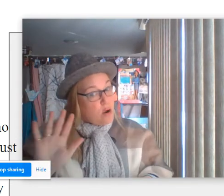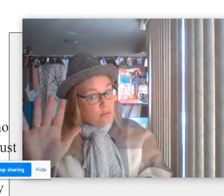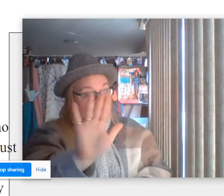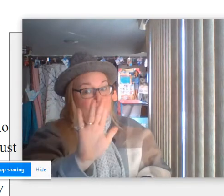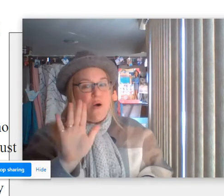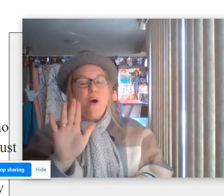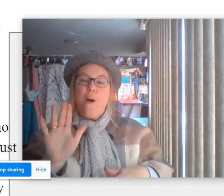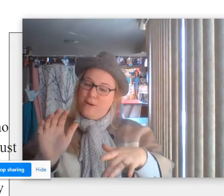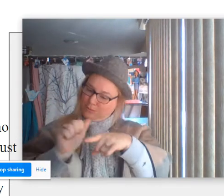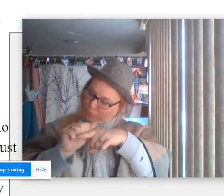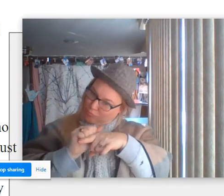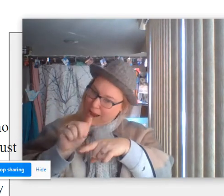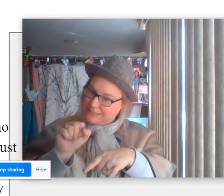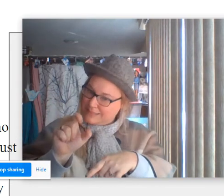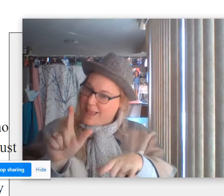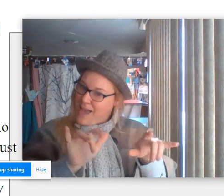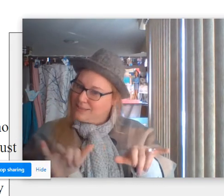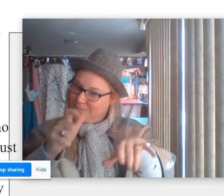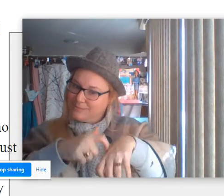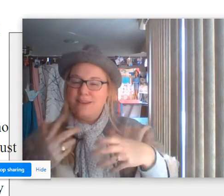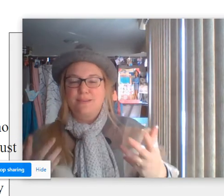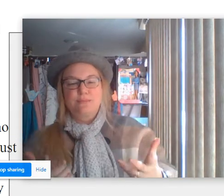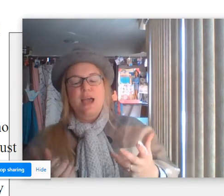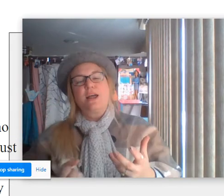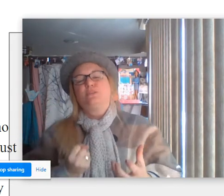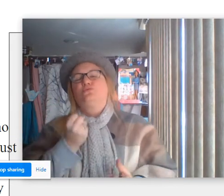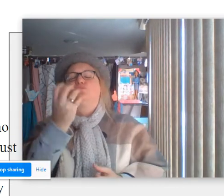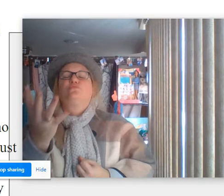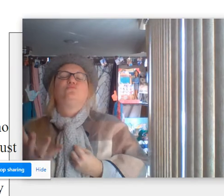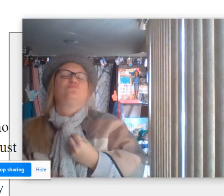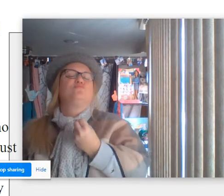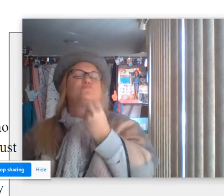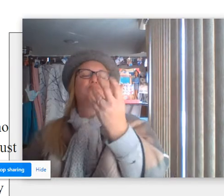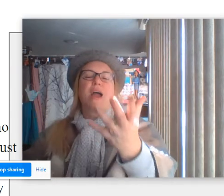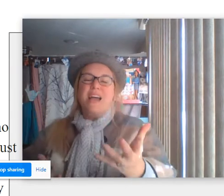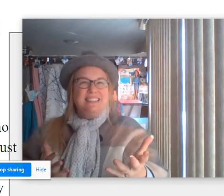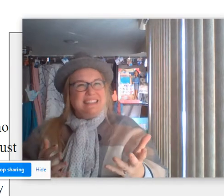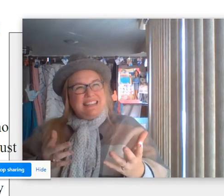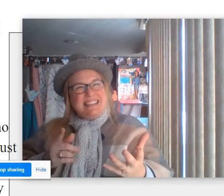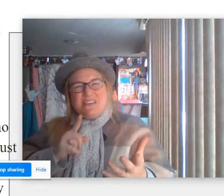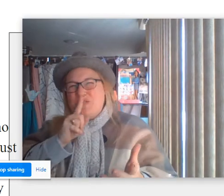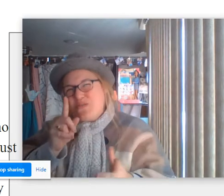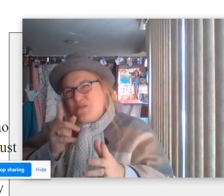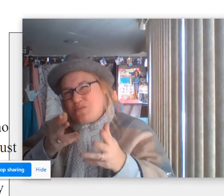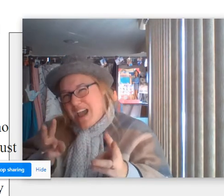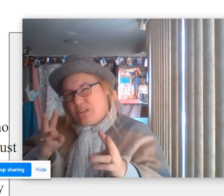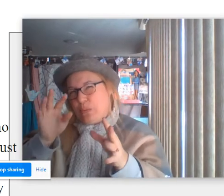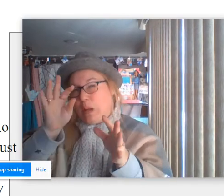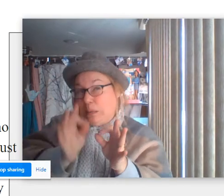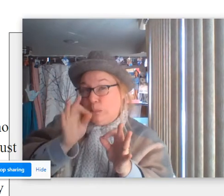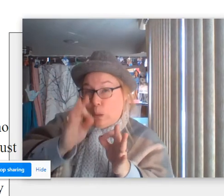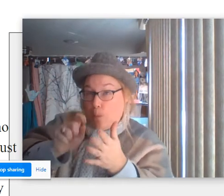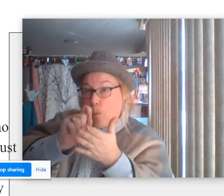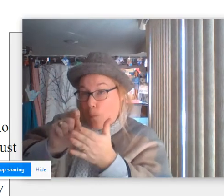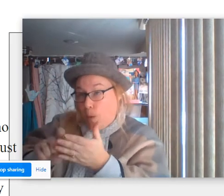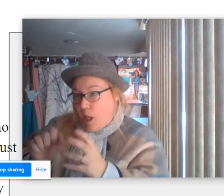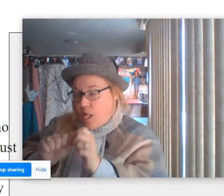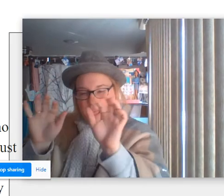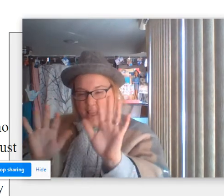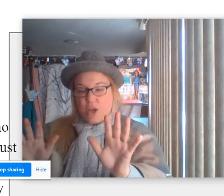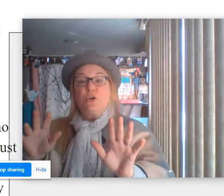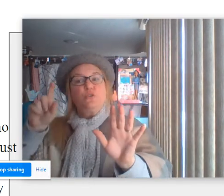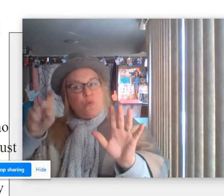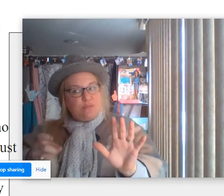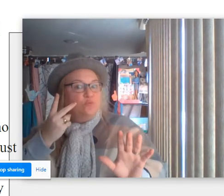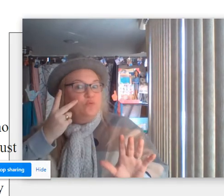ASL. It is an expressive form of sign language, and there's no real way to interpret it and write it down. An ABC story must